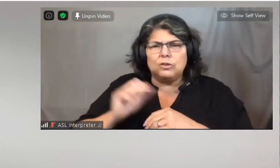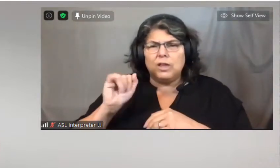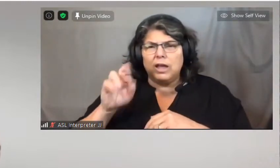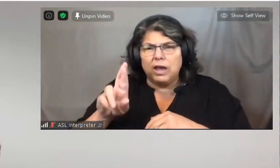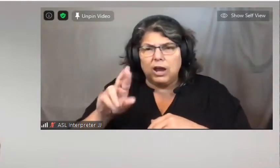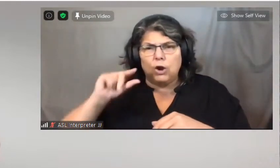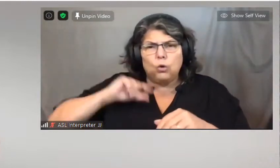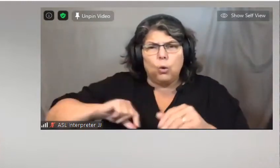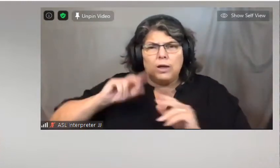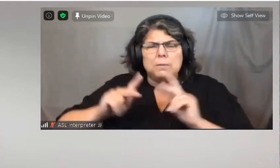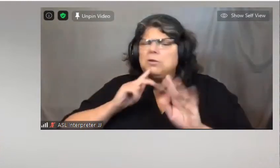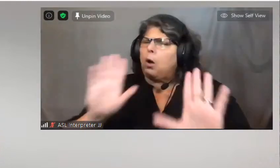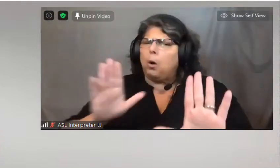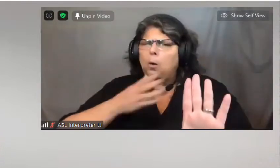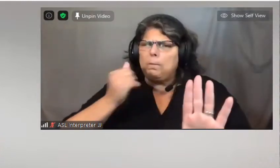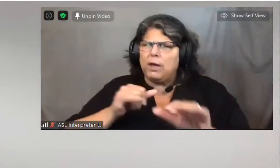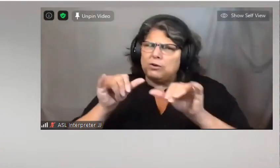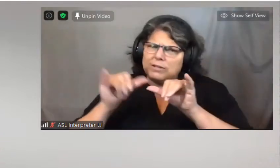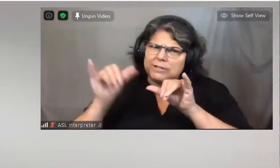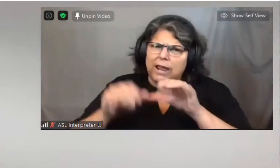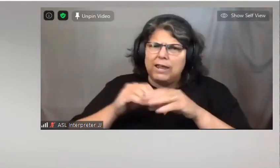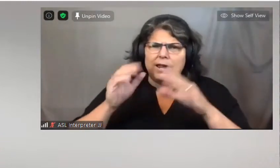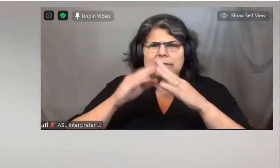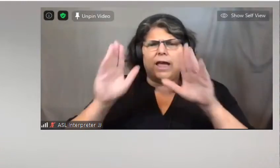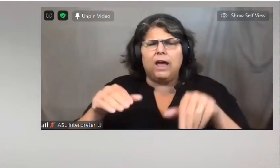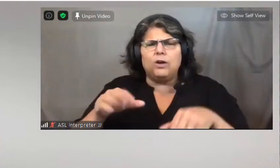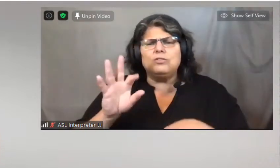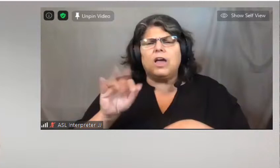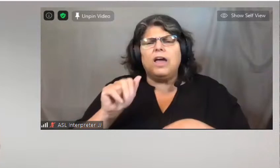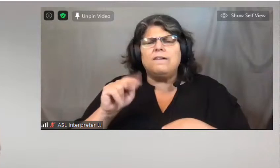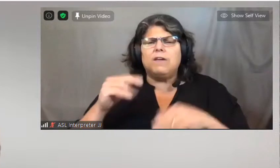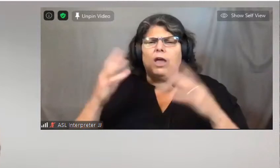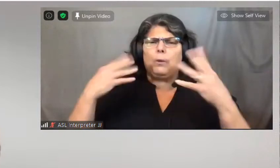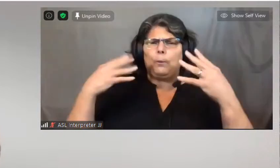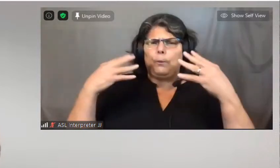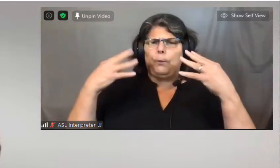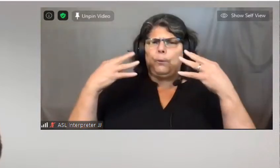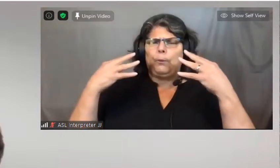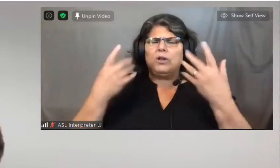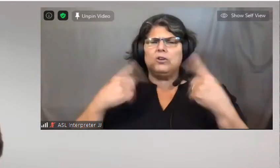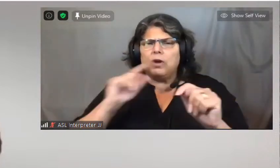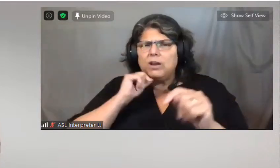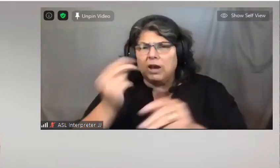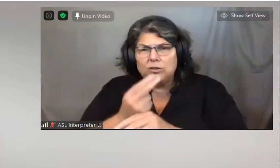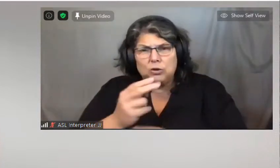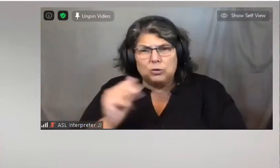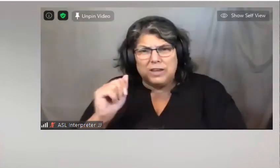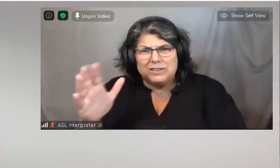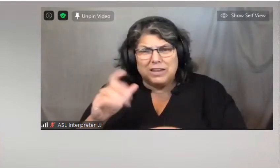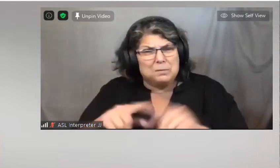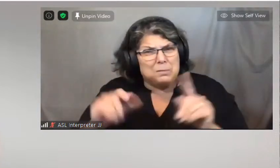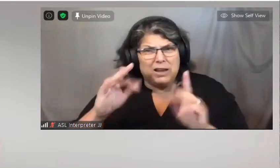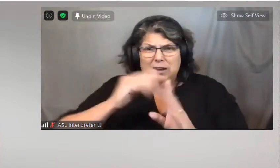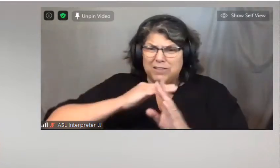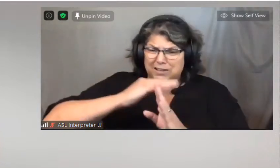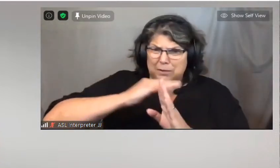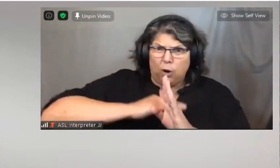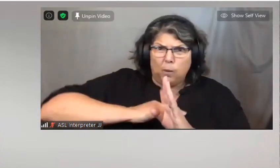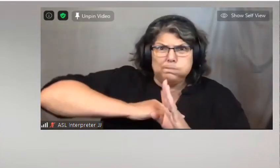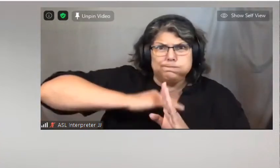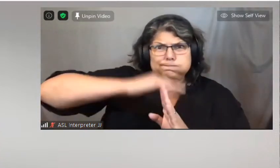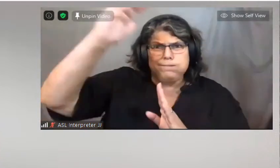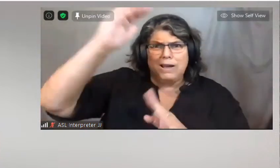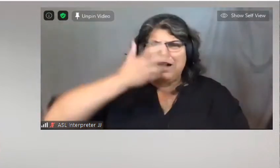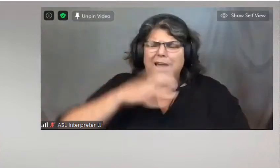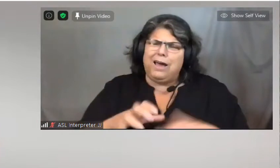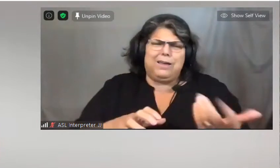go inside, put on the fans, and try and avoid the air conditioning. Well, if it's hugely hot, you can't